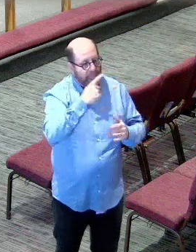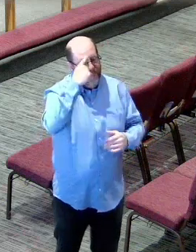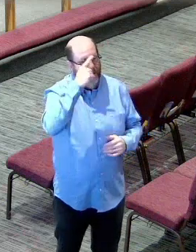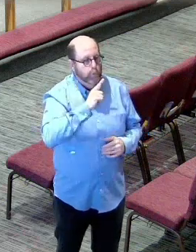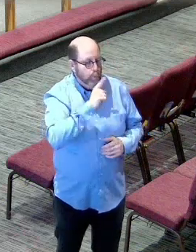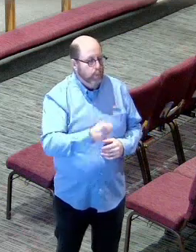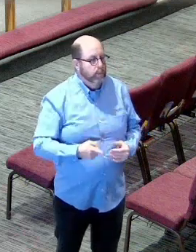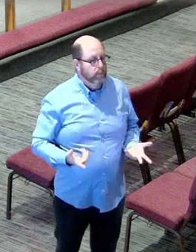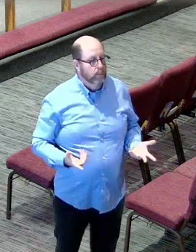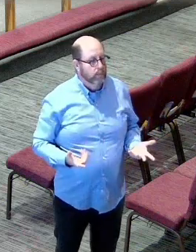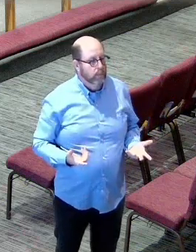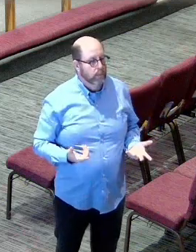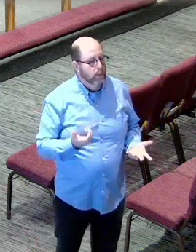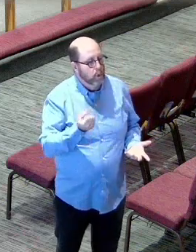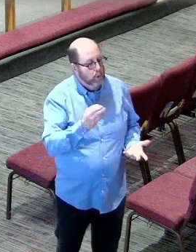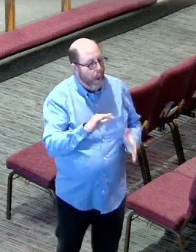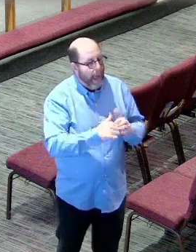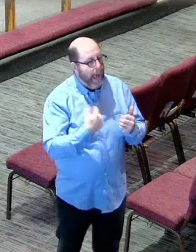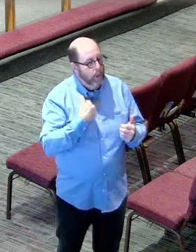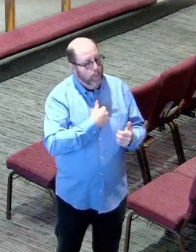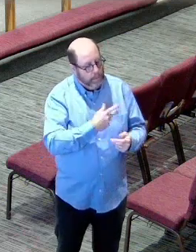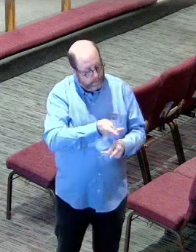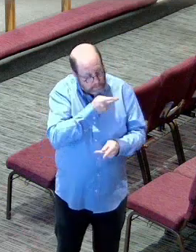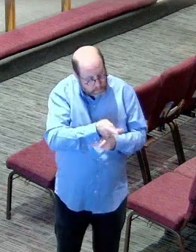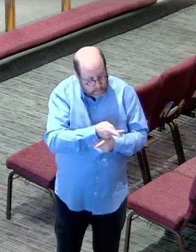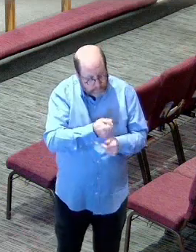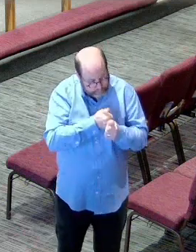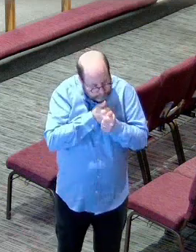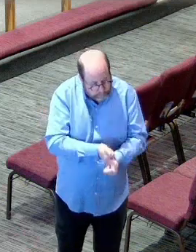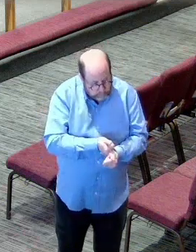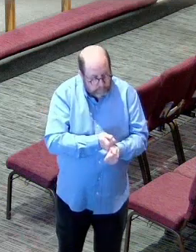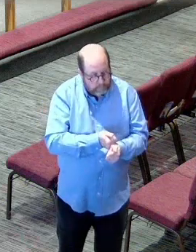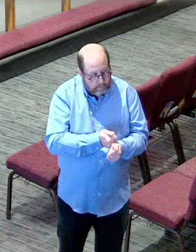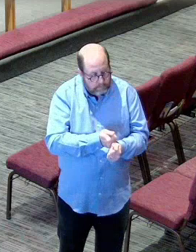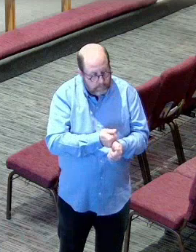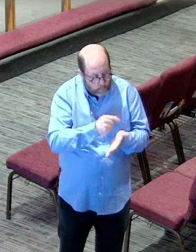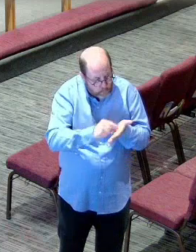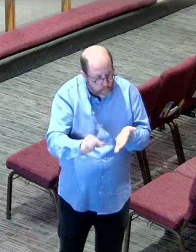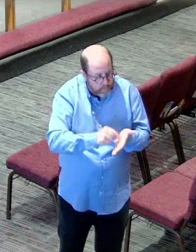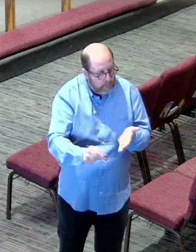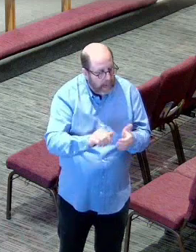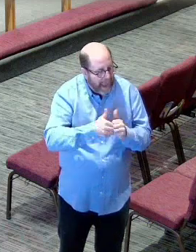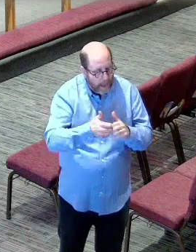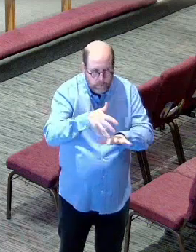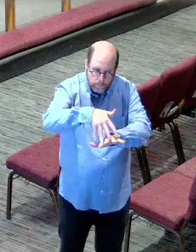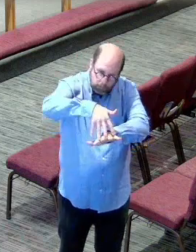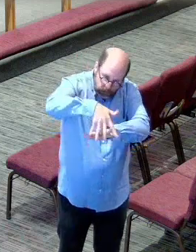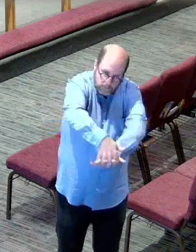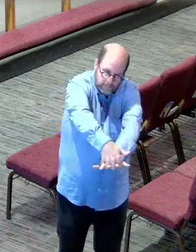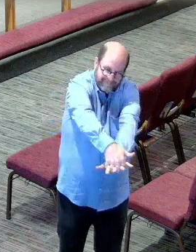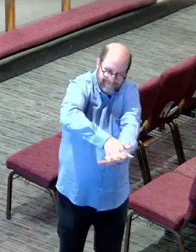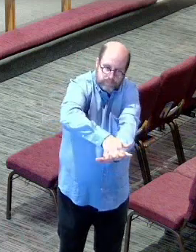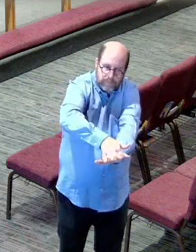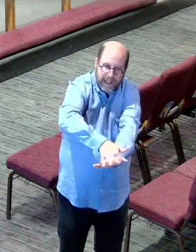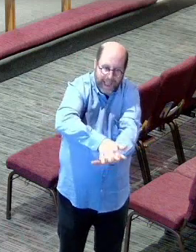How do we stick with the word? How do we abide in it? It would be